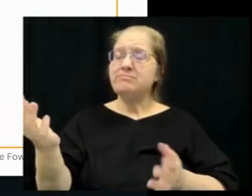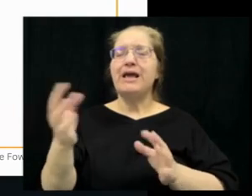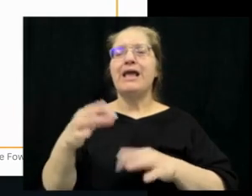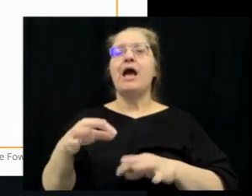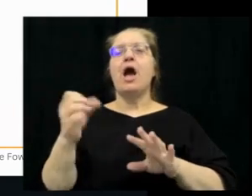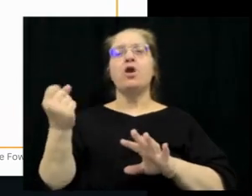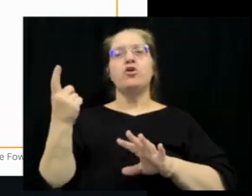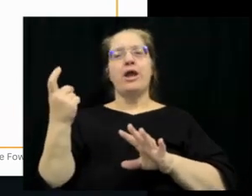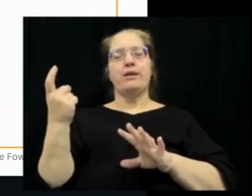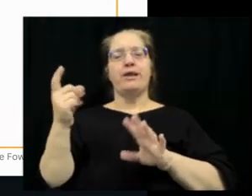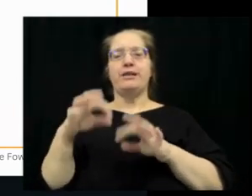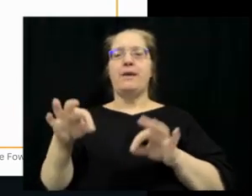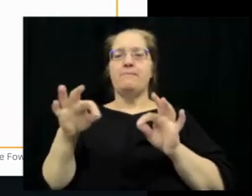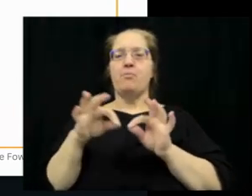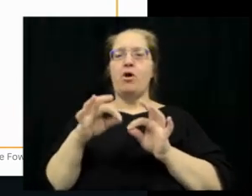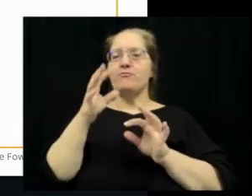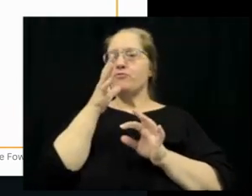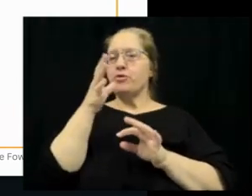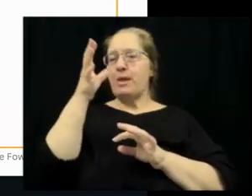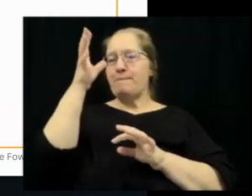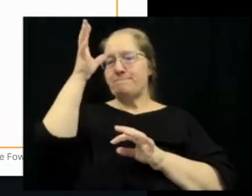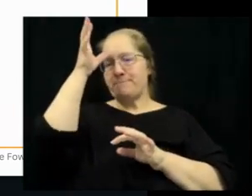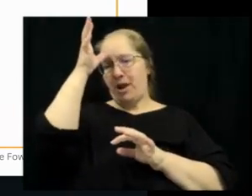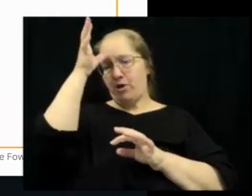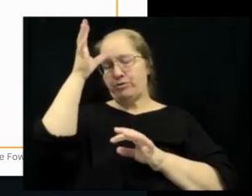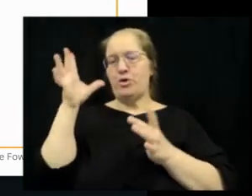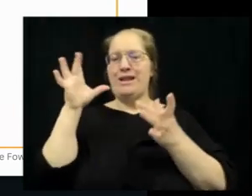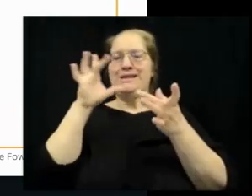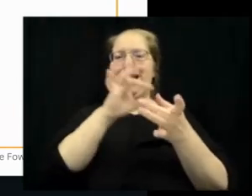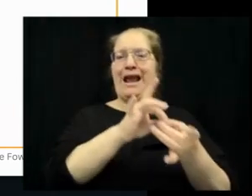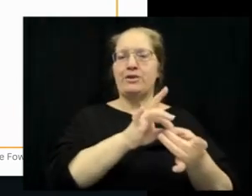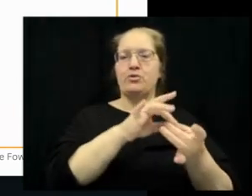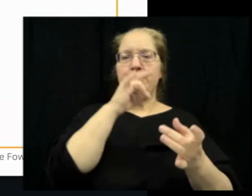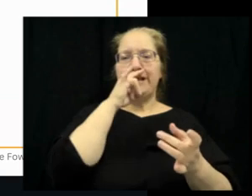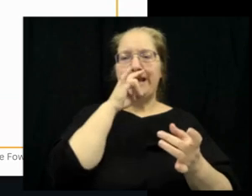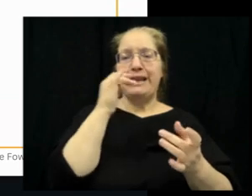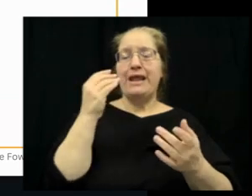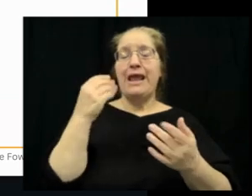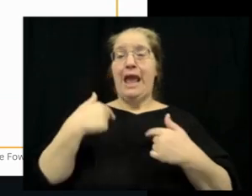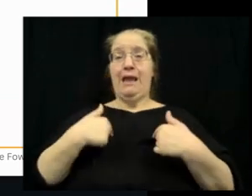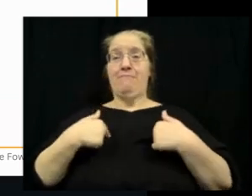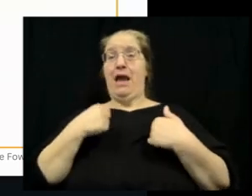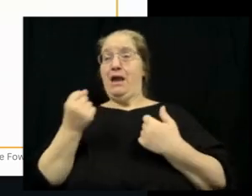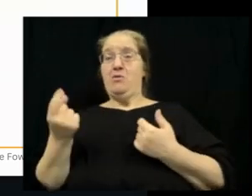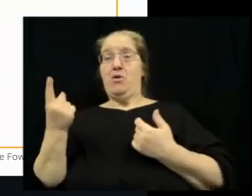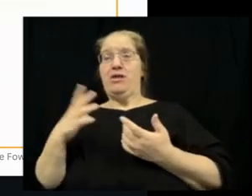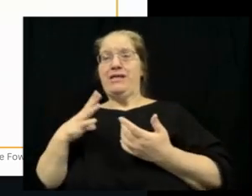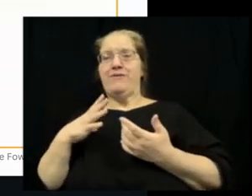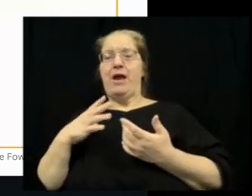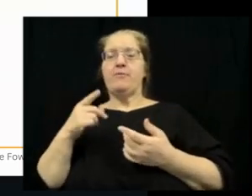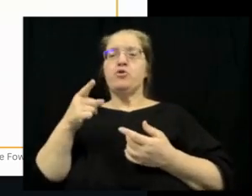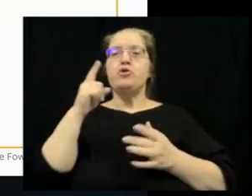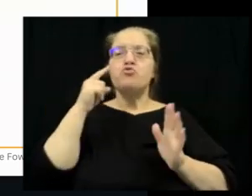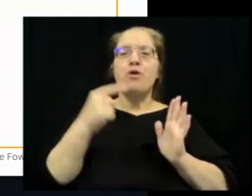understand, just to be in your child's world and recognize from their perspective. That makes